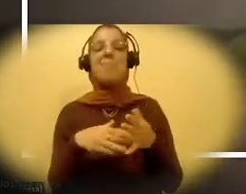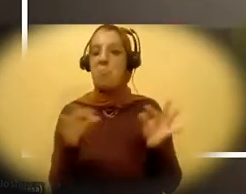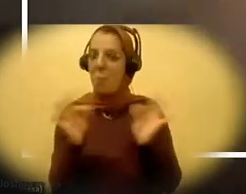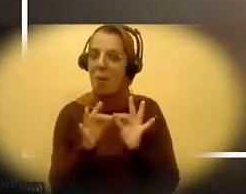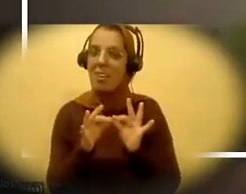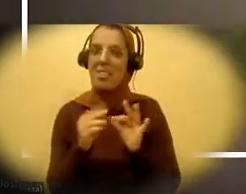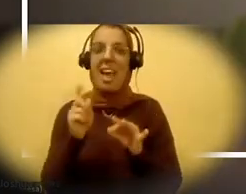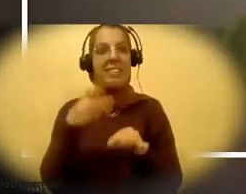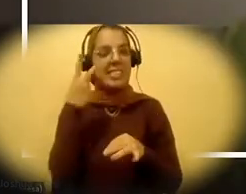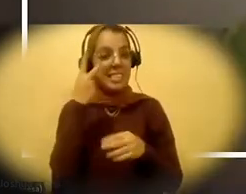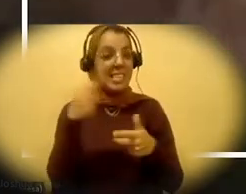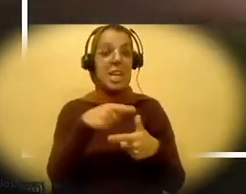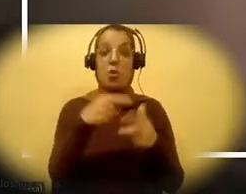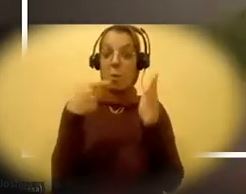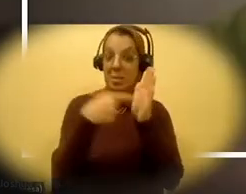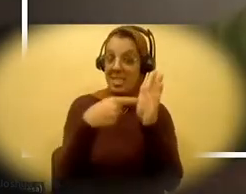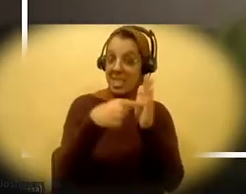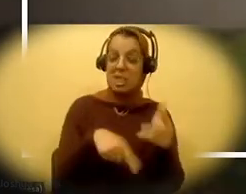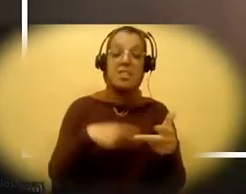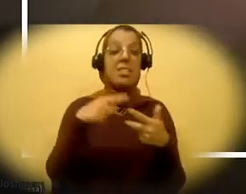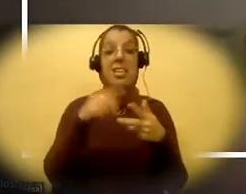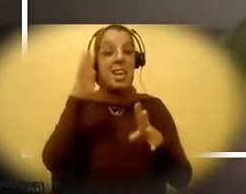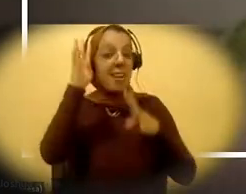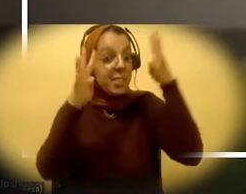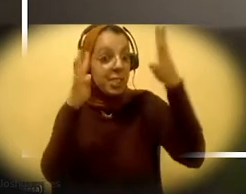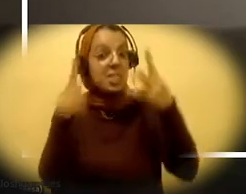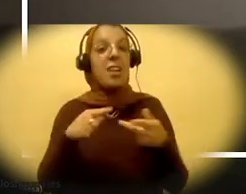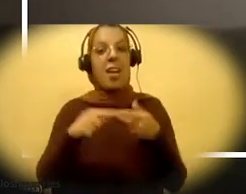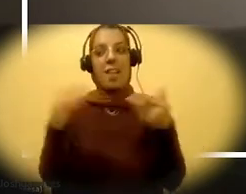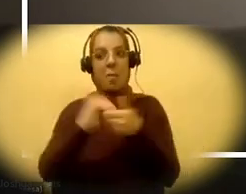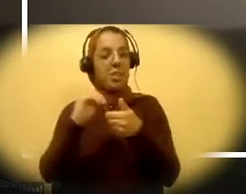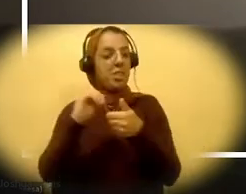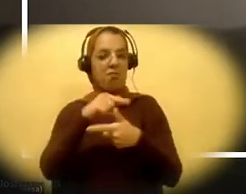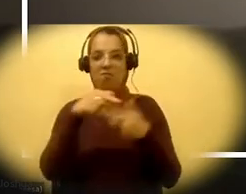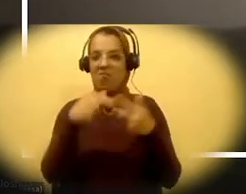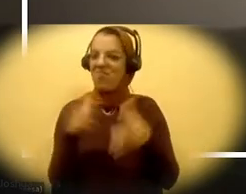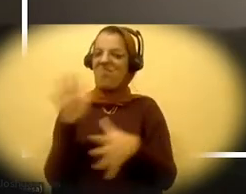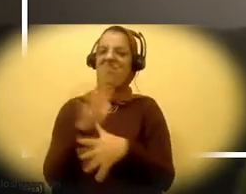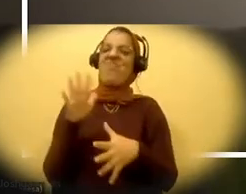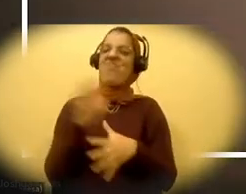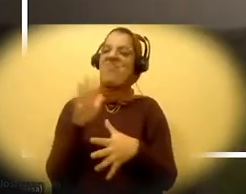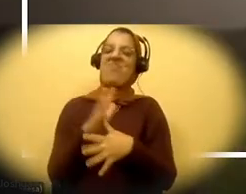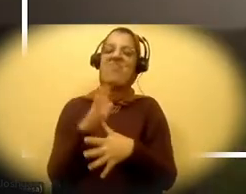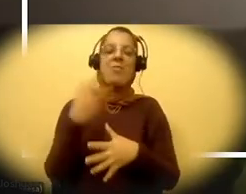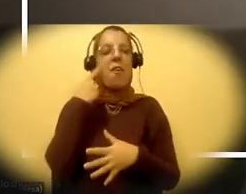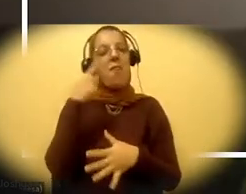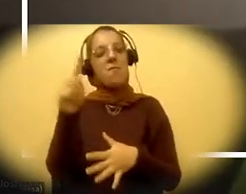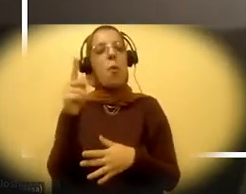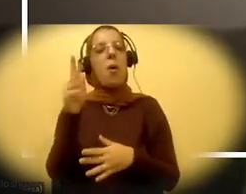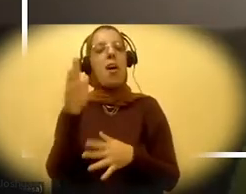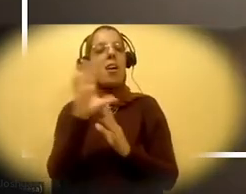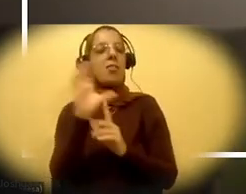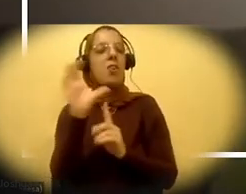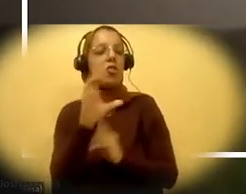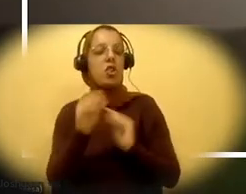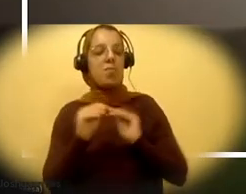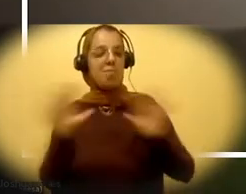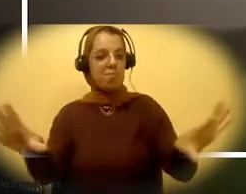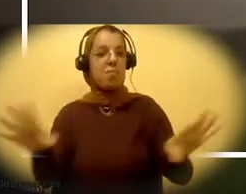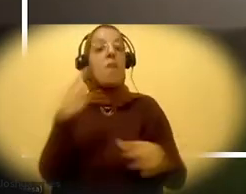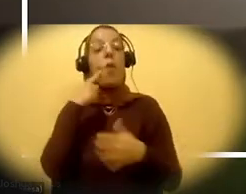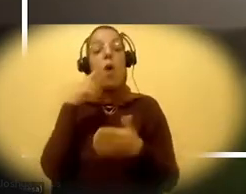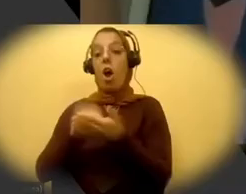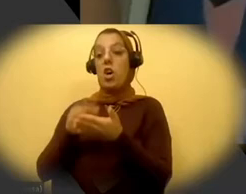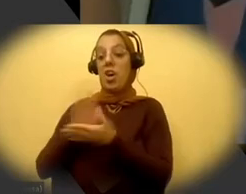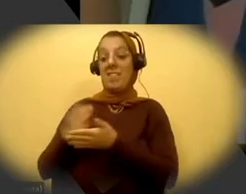again, representation, innovation, collaboration. Those are the three shuns I feel are very important in archiving Canadian